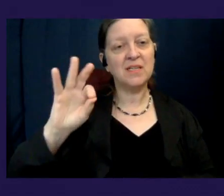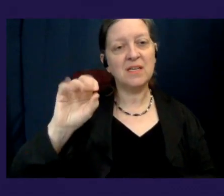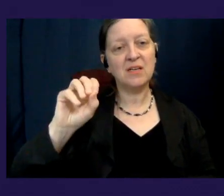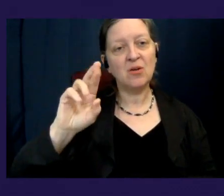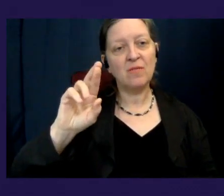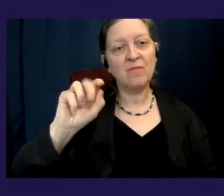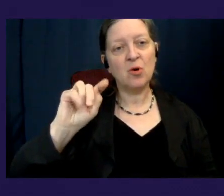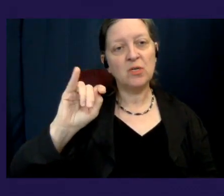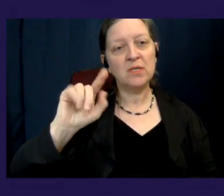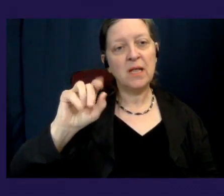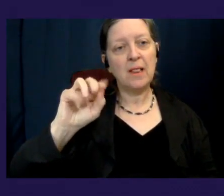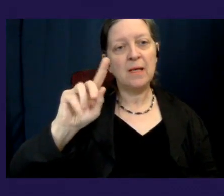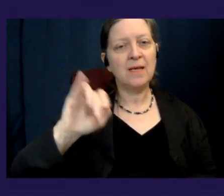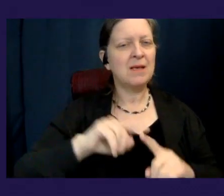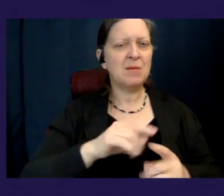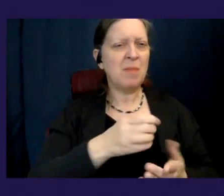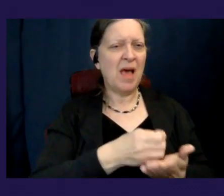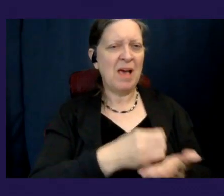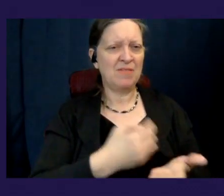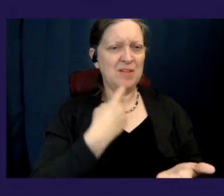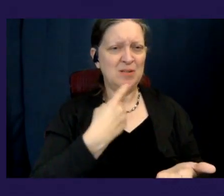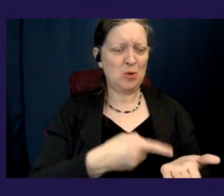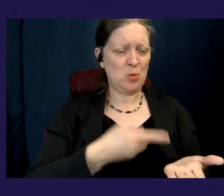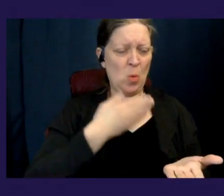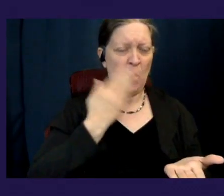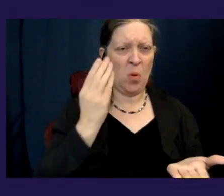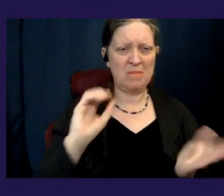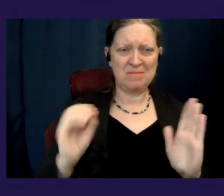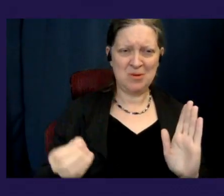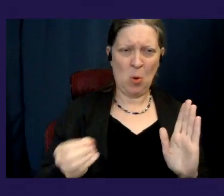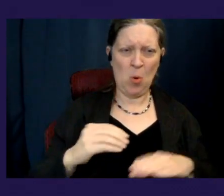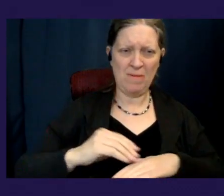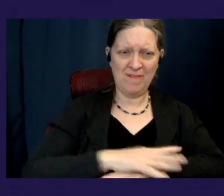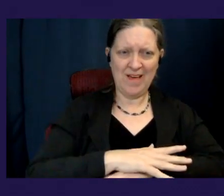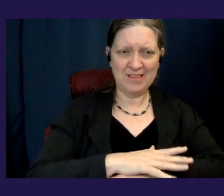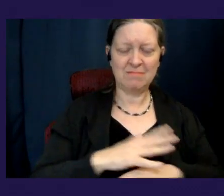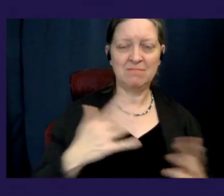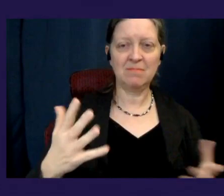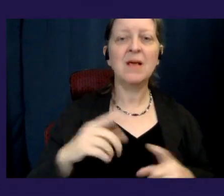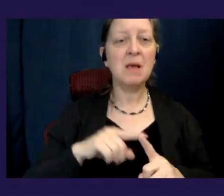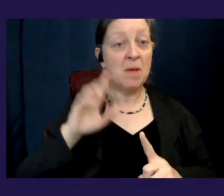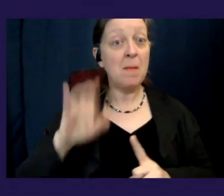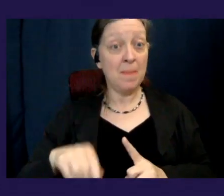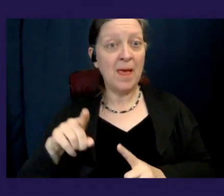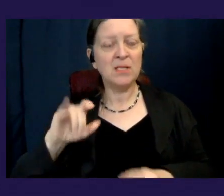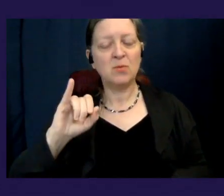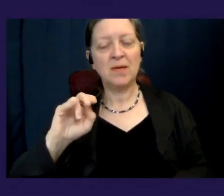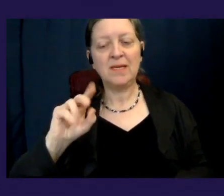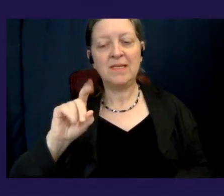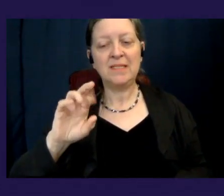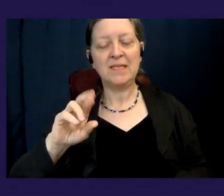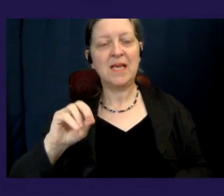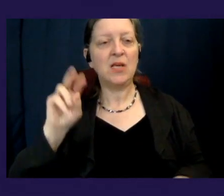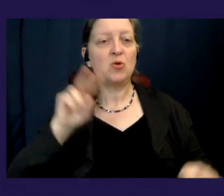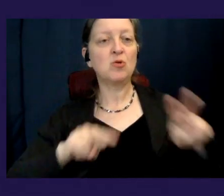very useful for an indicator-based surveillance to focus on. And with